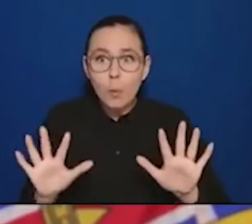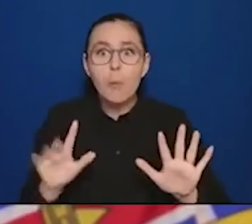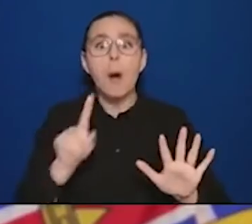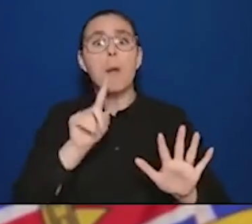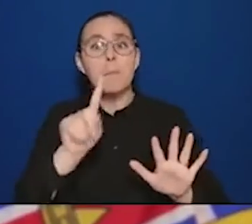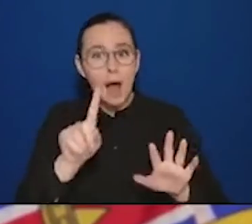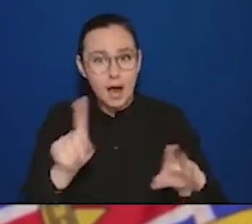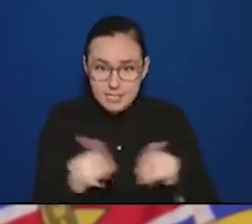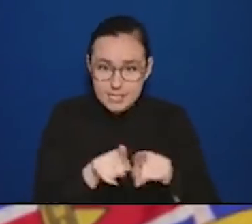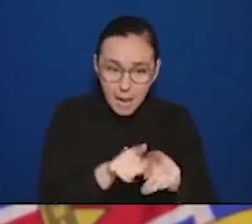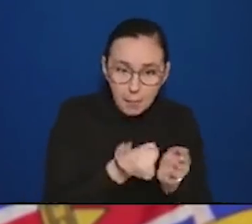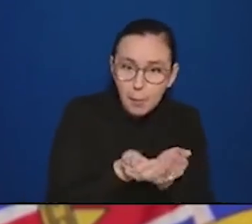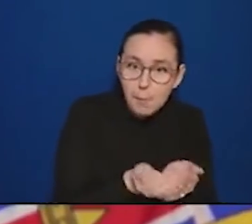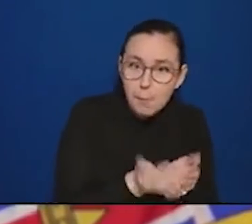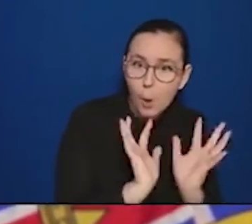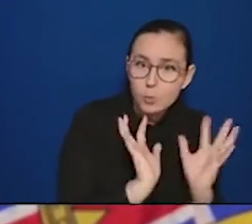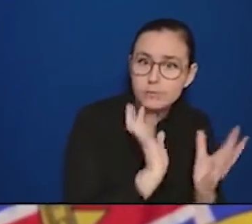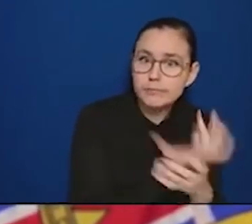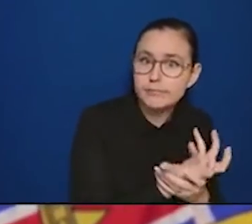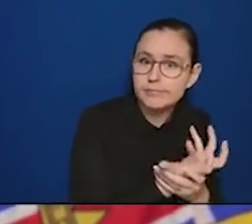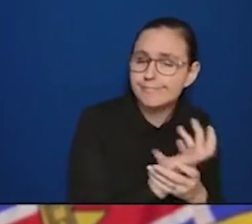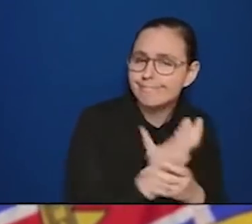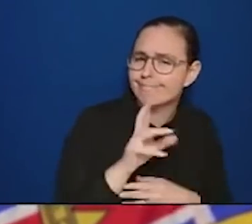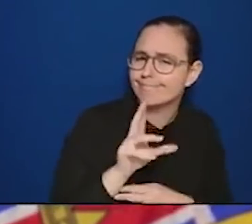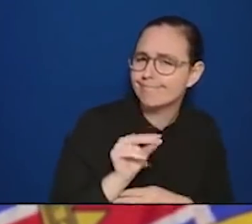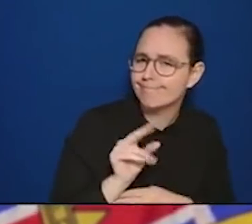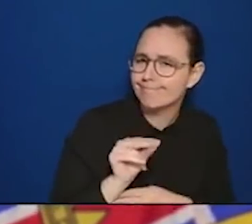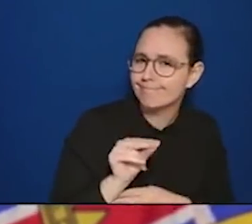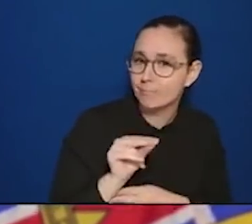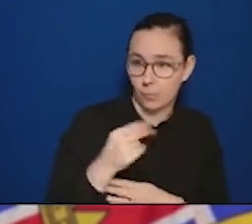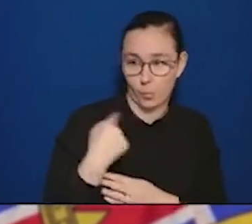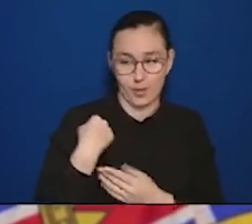and amplified inequities, and experiences have been